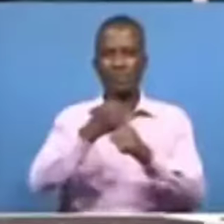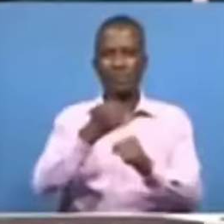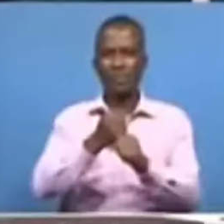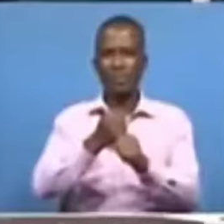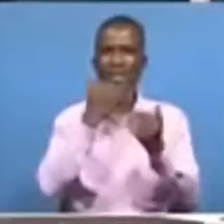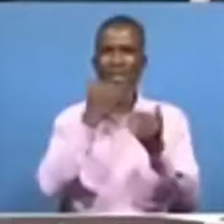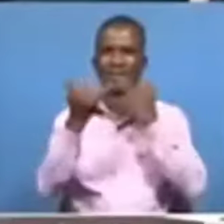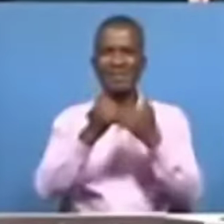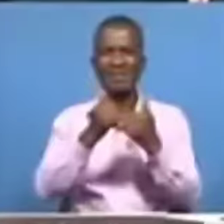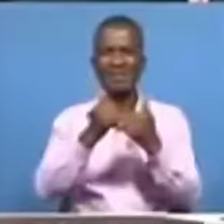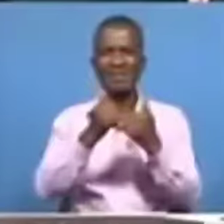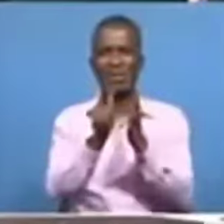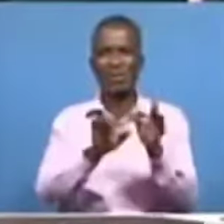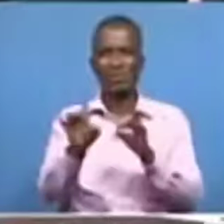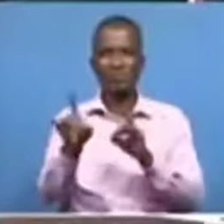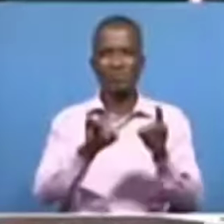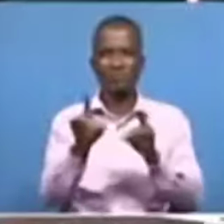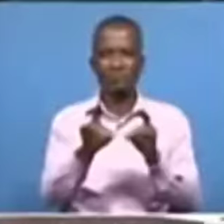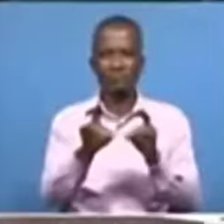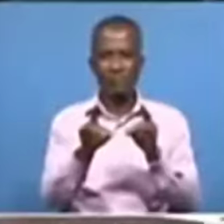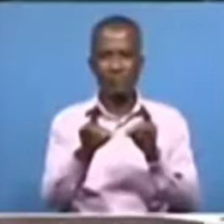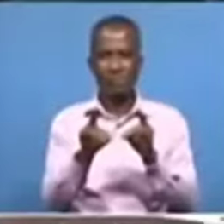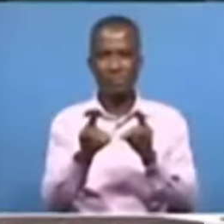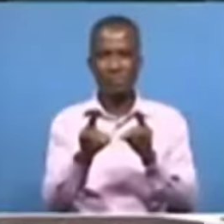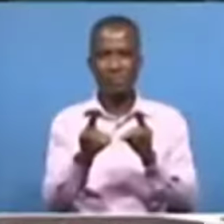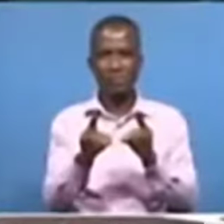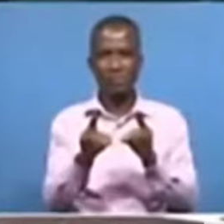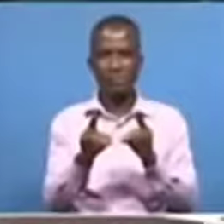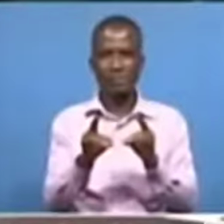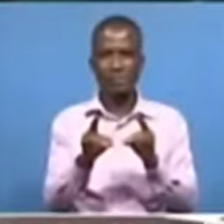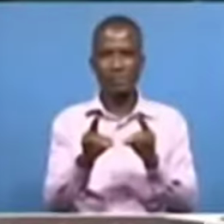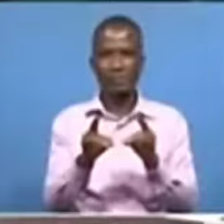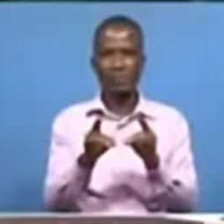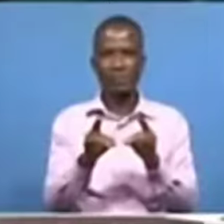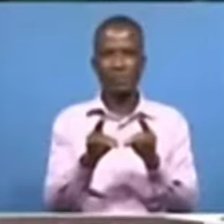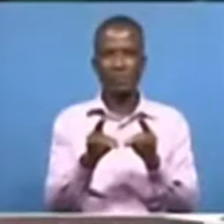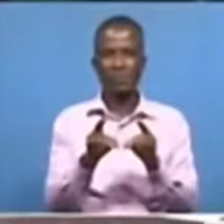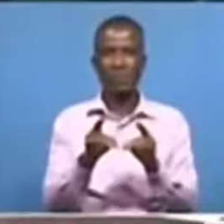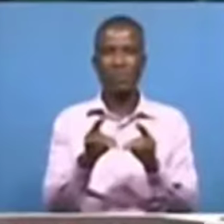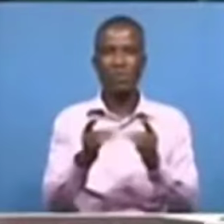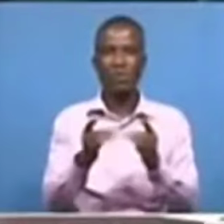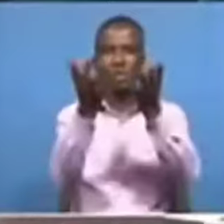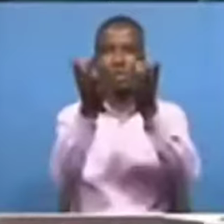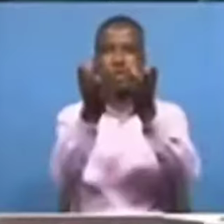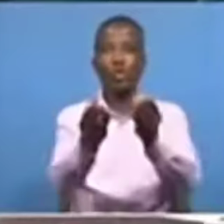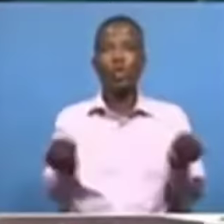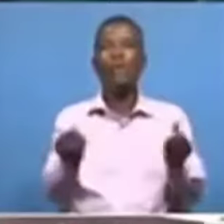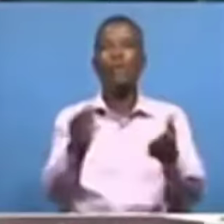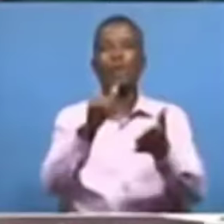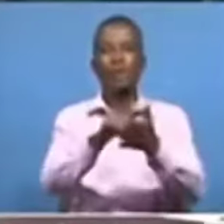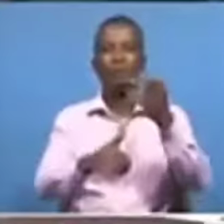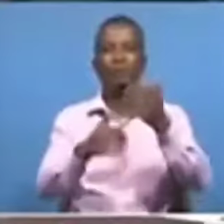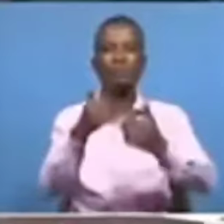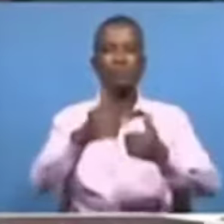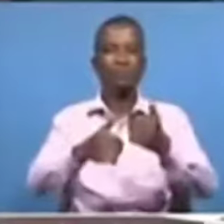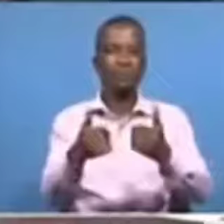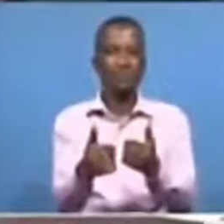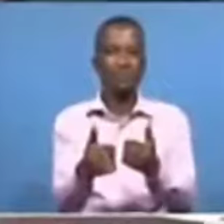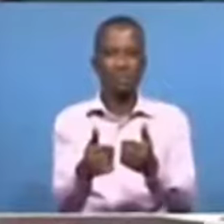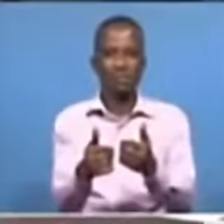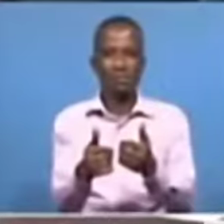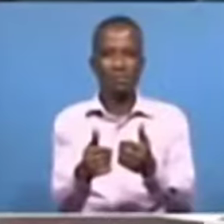law were made, and to invite the court to remedy or rectify those errors by reviewing its